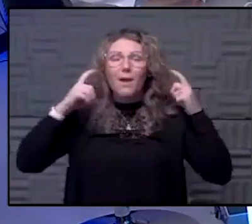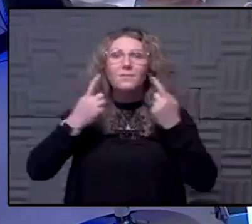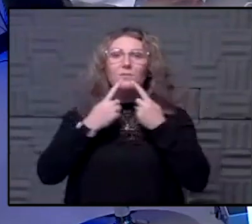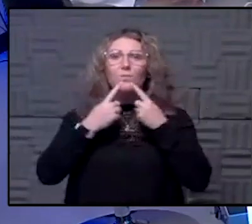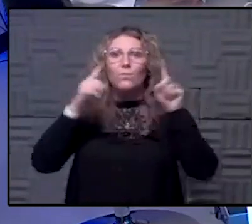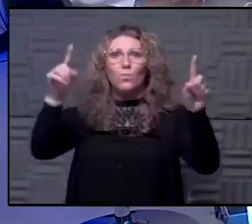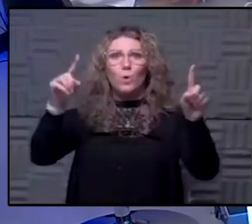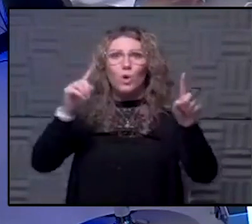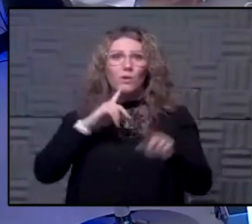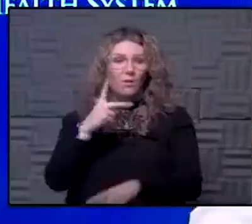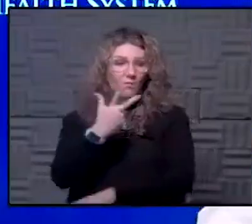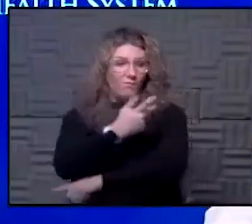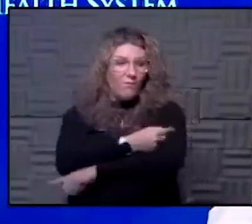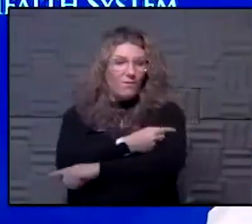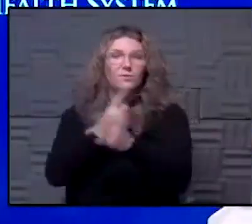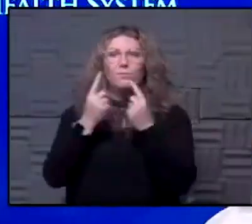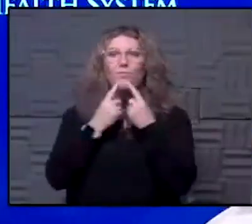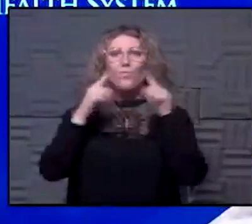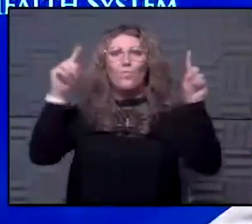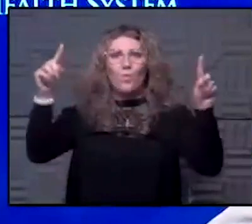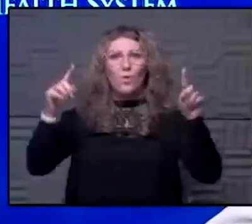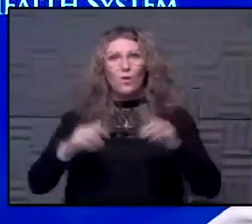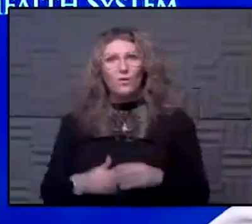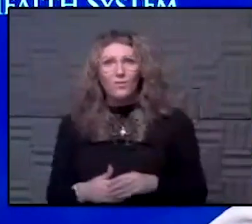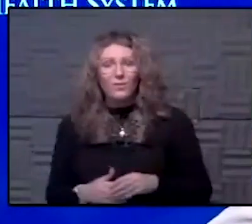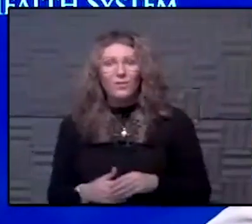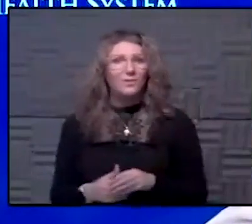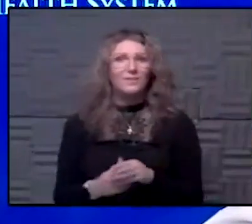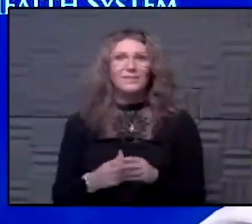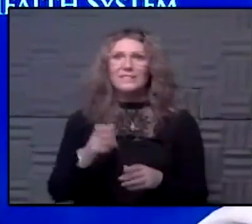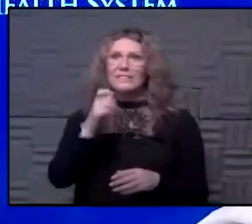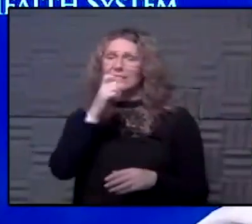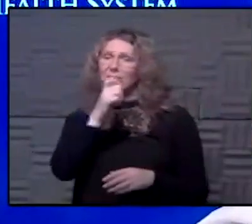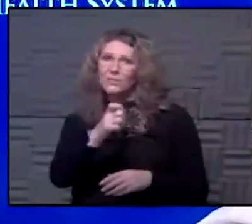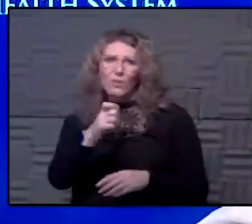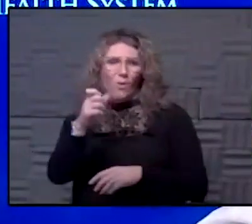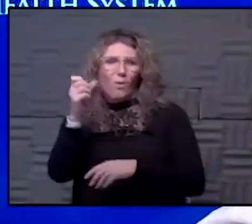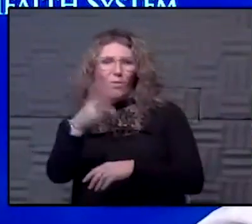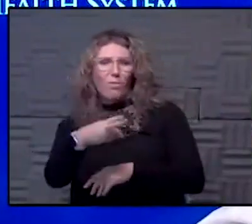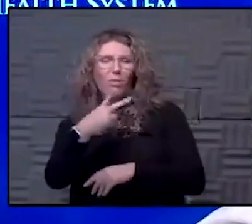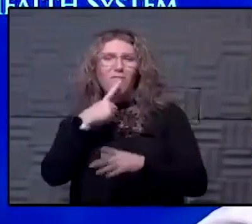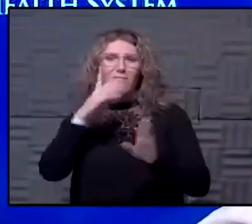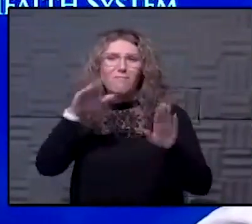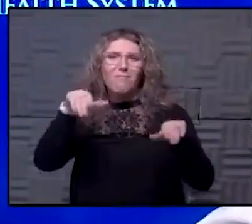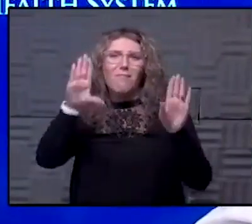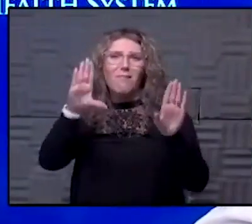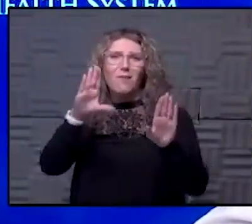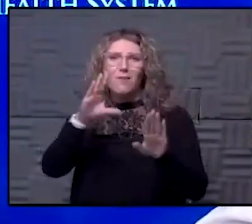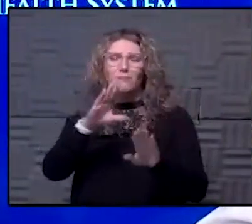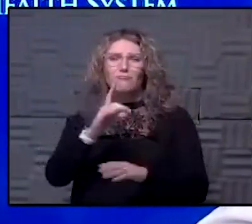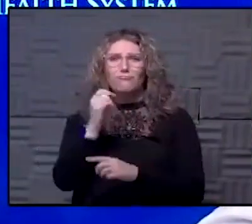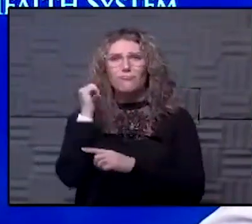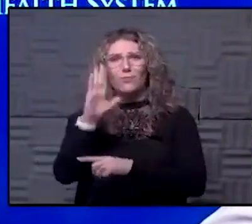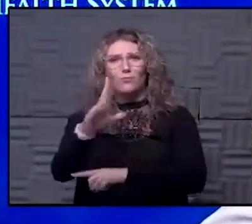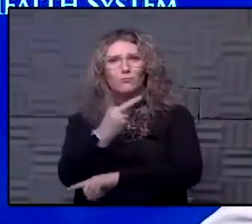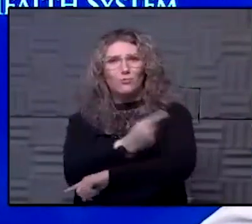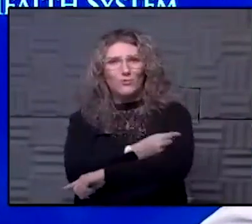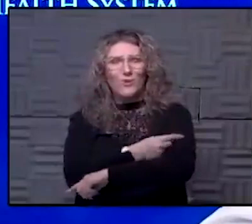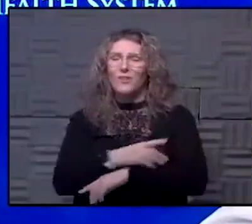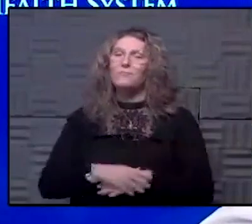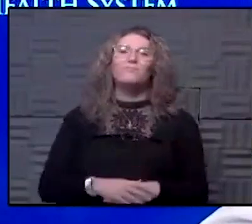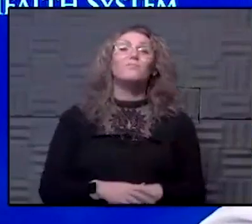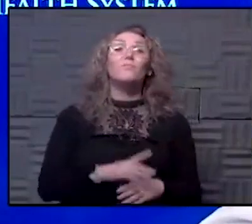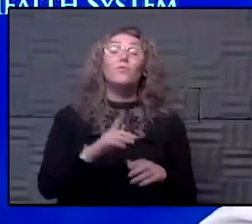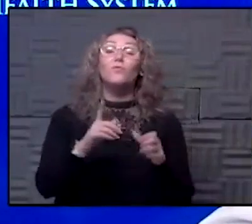work. Vaccination work. Do not throw away your shot once that comes. So first of all, before we jump